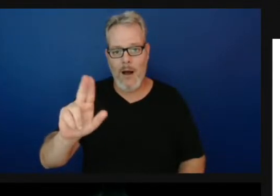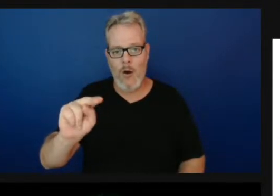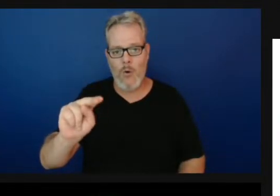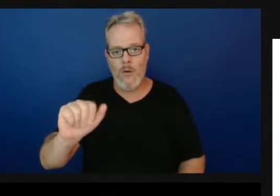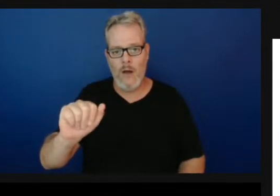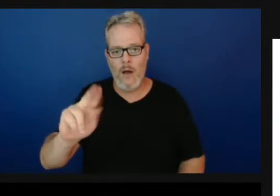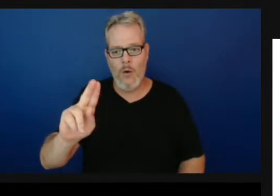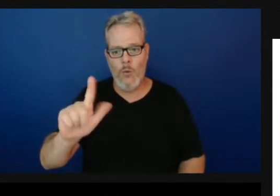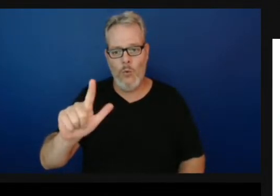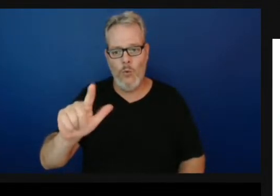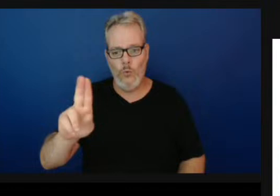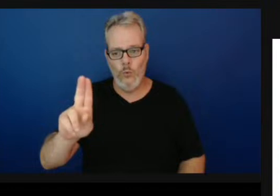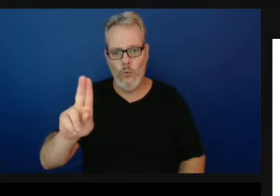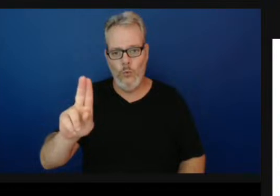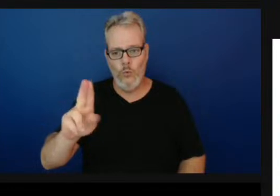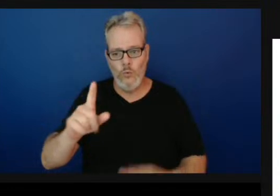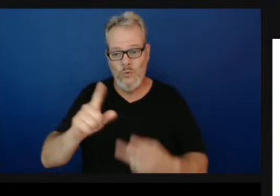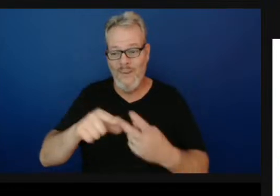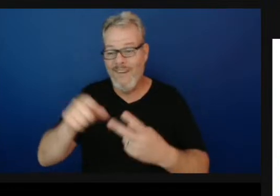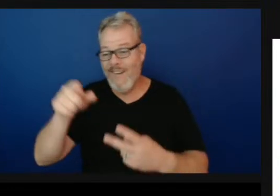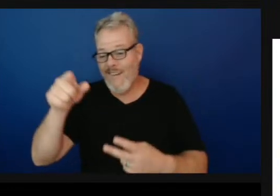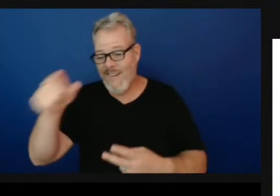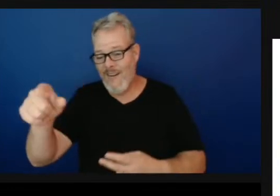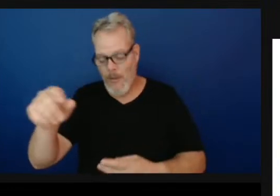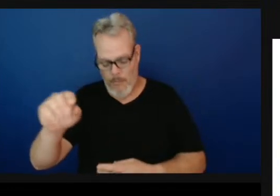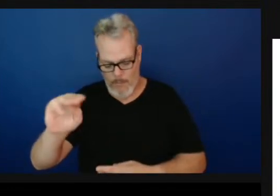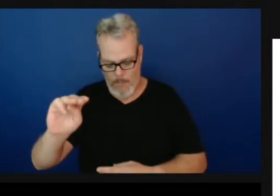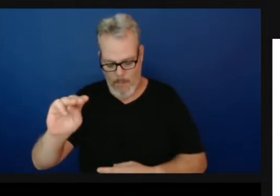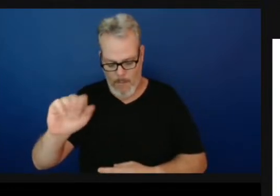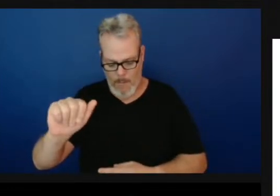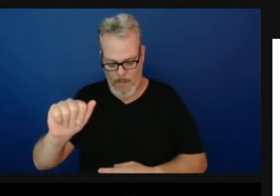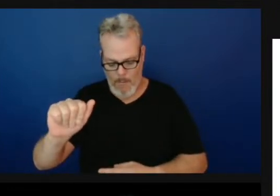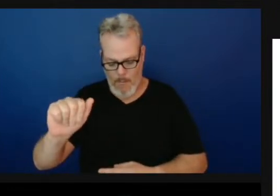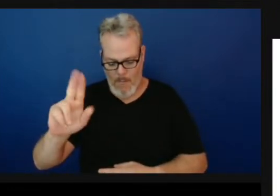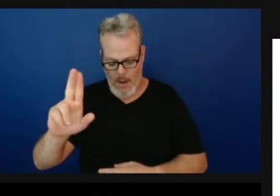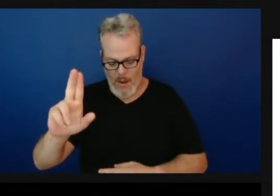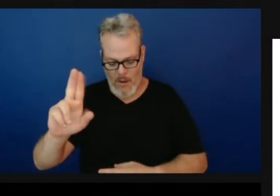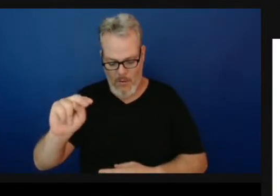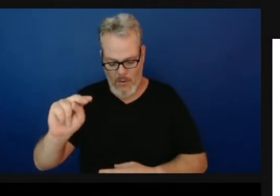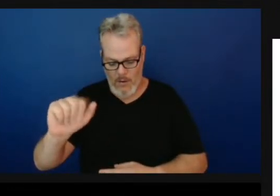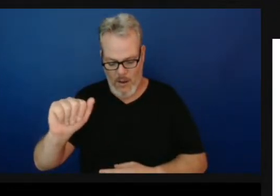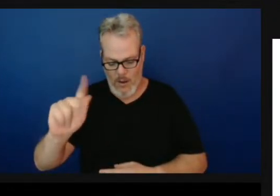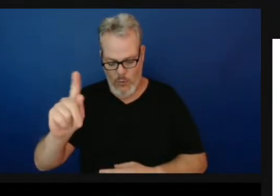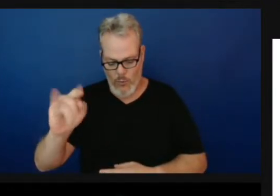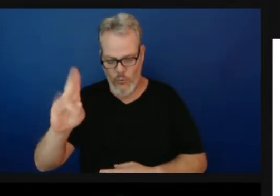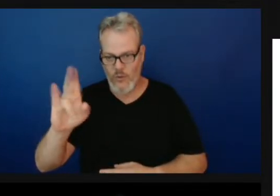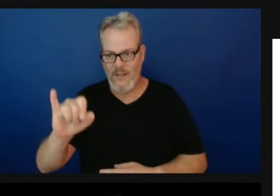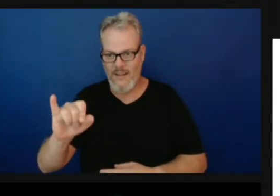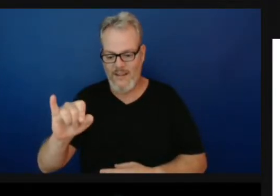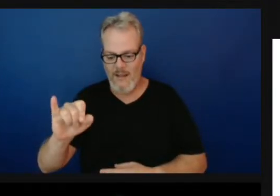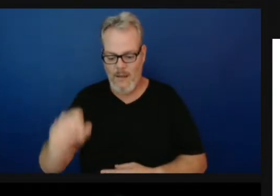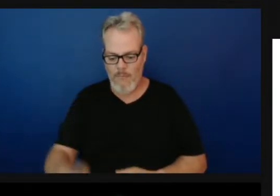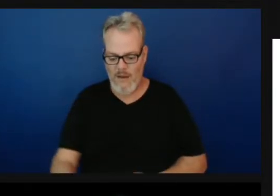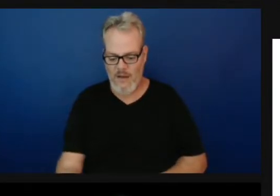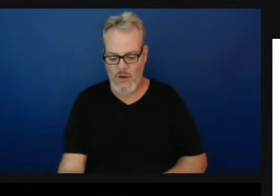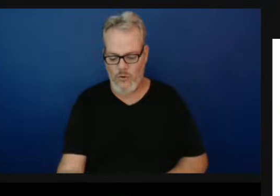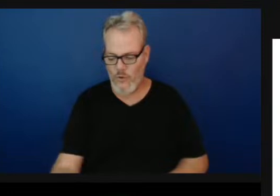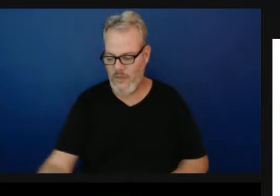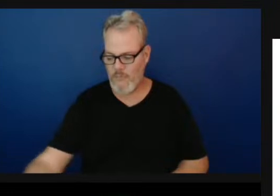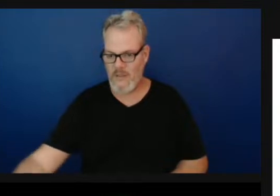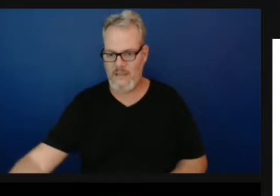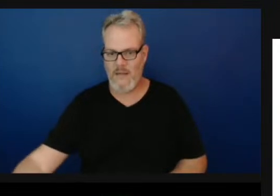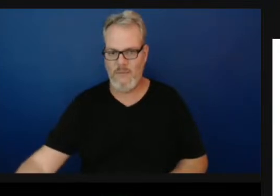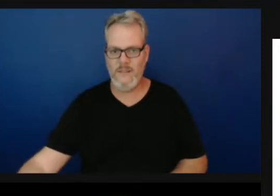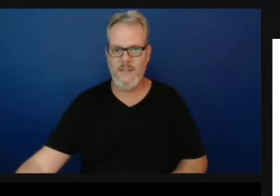is Makauapui crater right through here. Kananui Ohamo is this lava shield right here in the foreground. Just behind there is where Napau crater